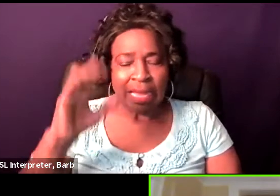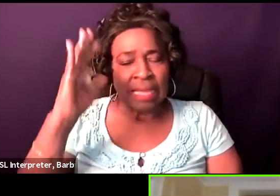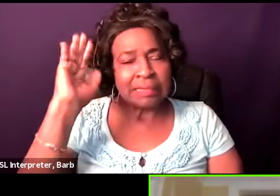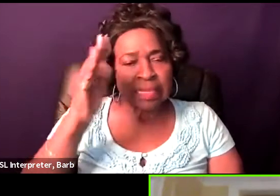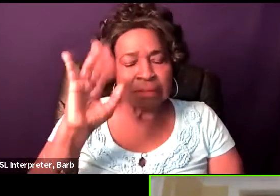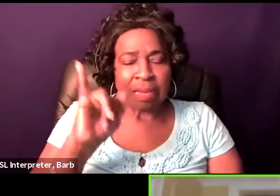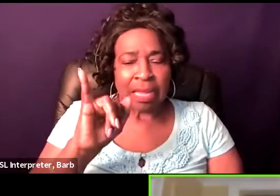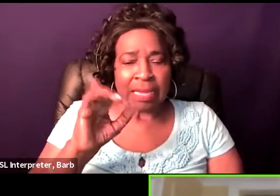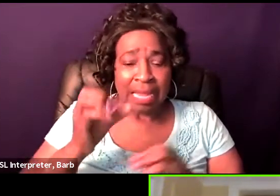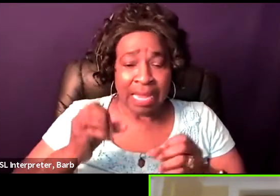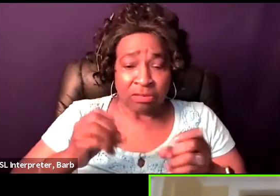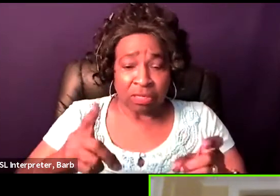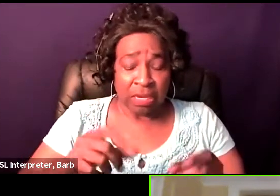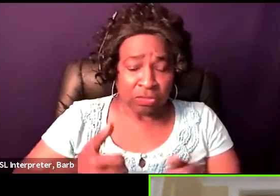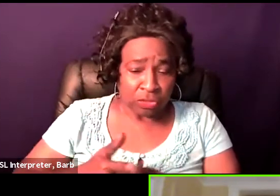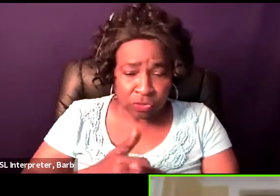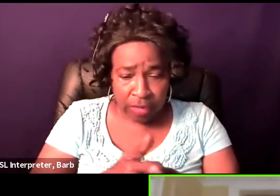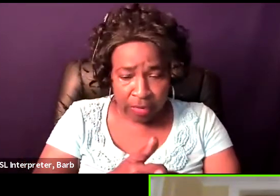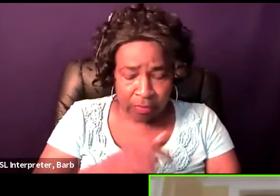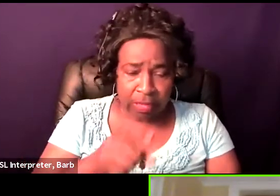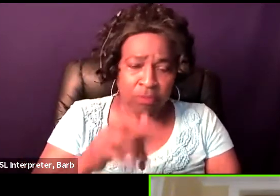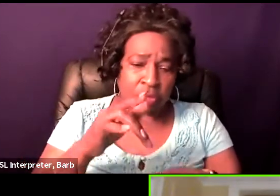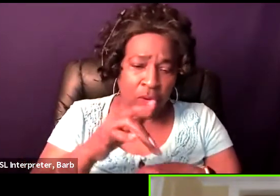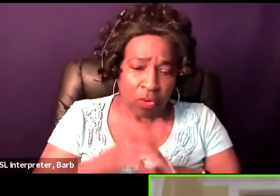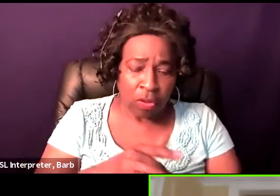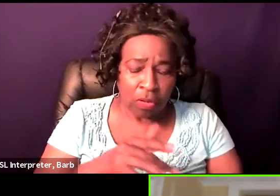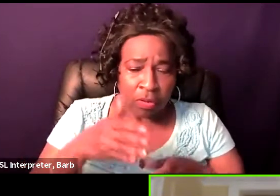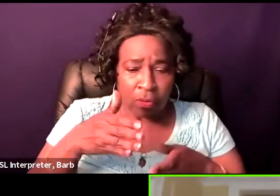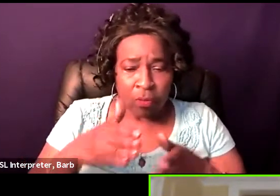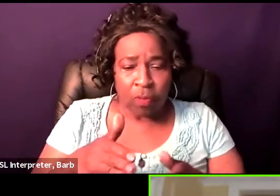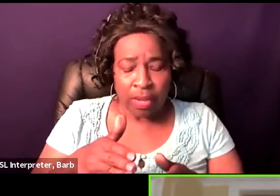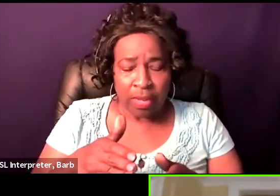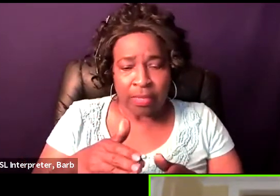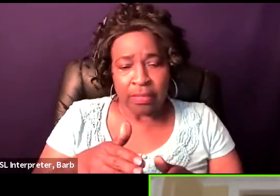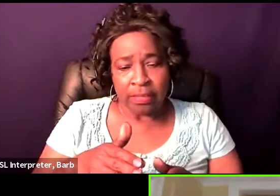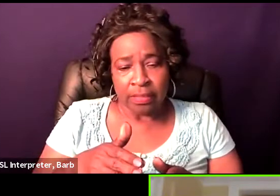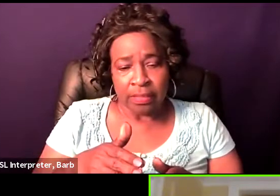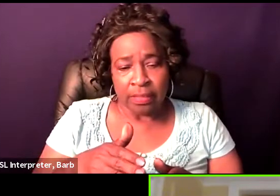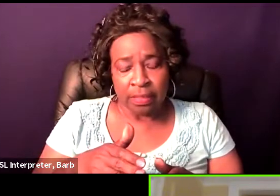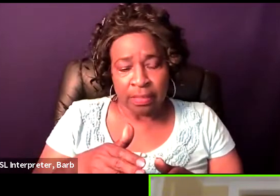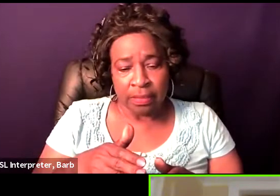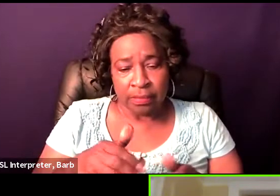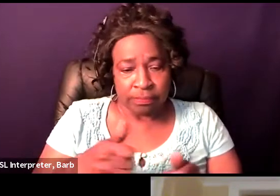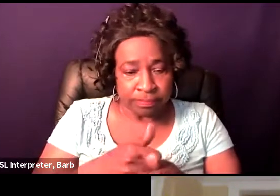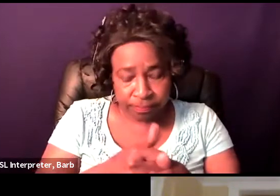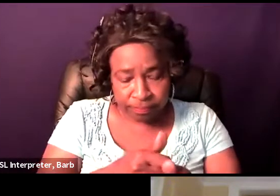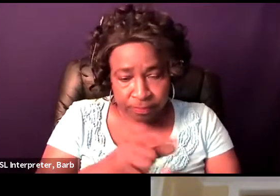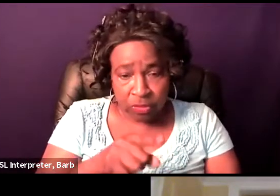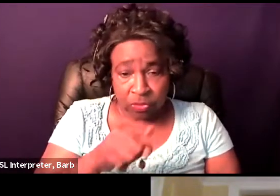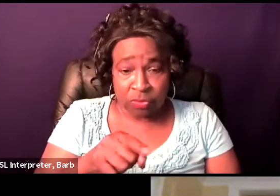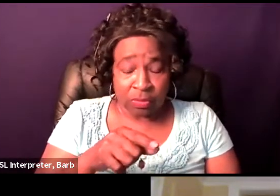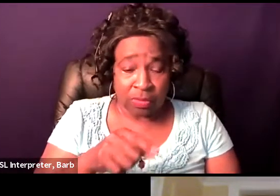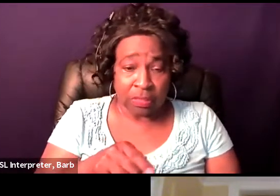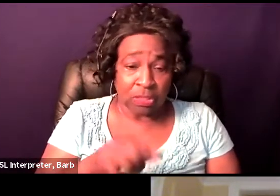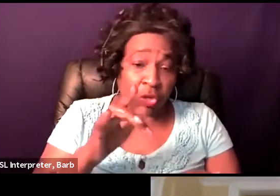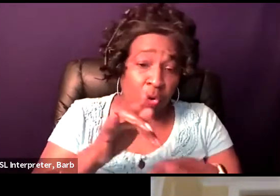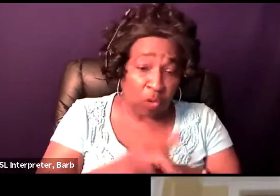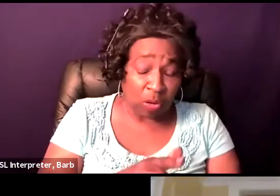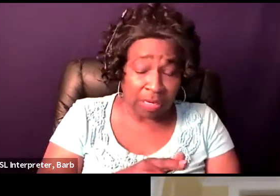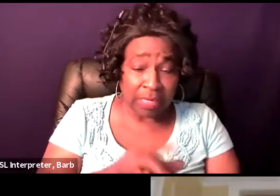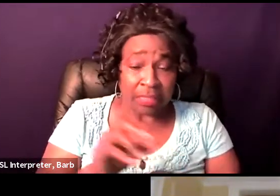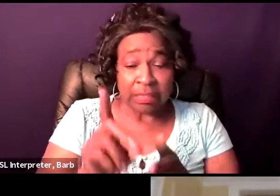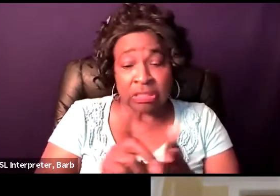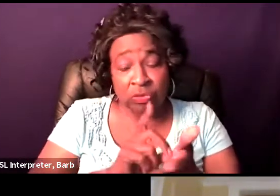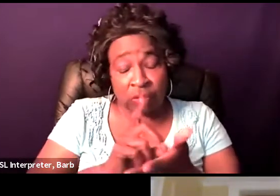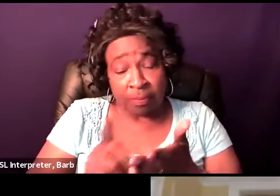tracking was an early form of technological discrimination. Do you see a connection there? Mm-hmm. Yeah, absolutely.